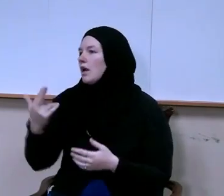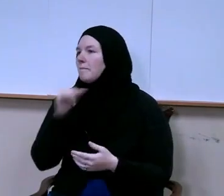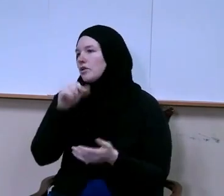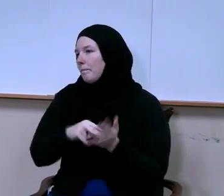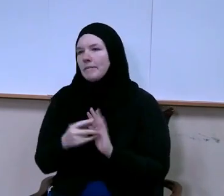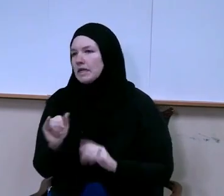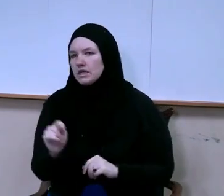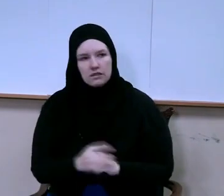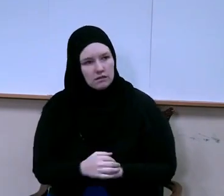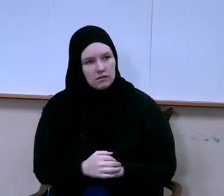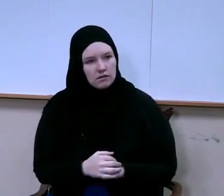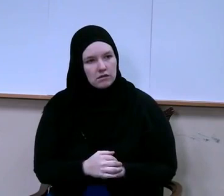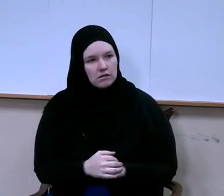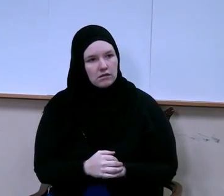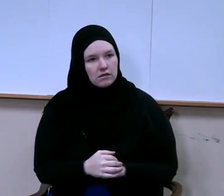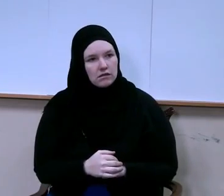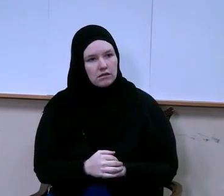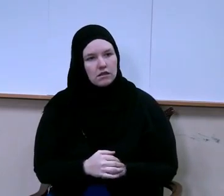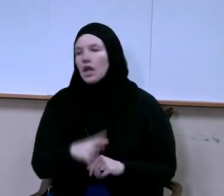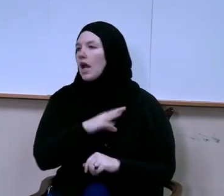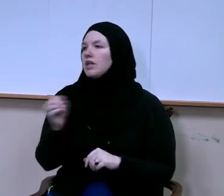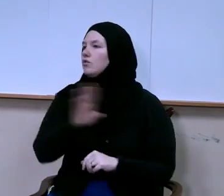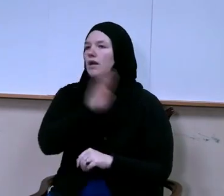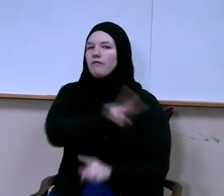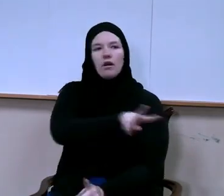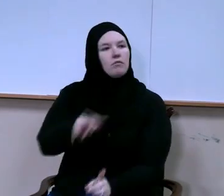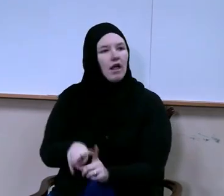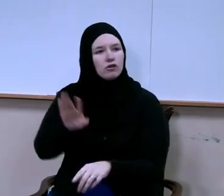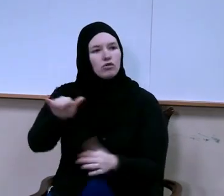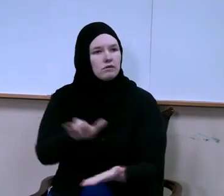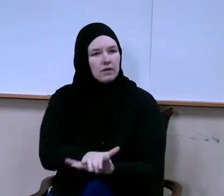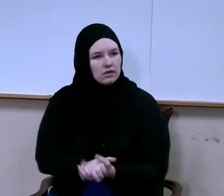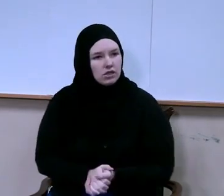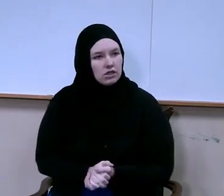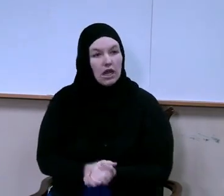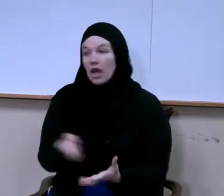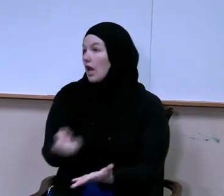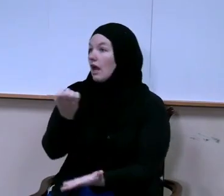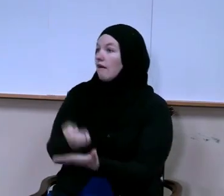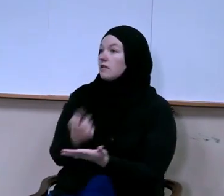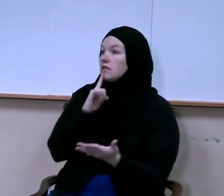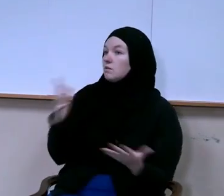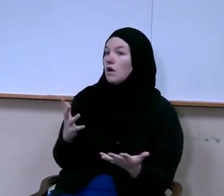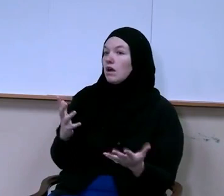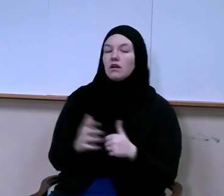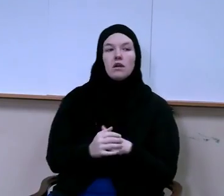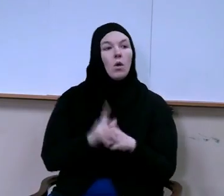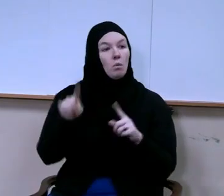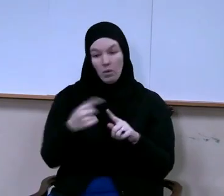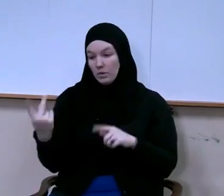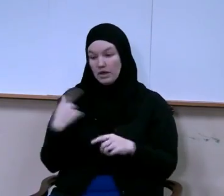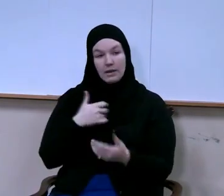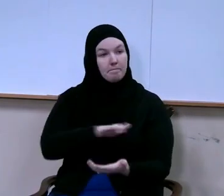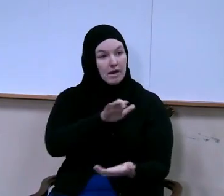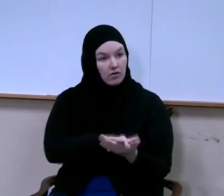neither do you mean it, nor do you watch what you say, nor do you want to apply it. And the evidence is, when